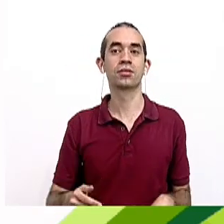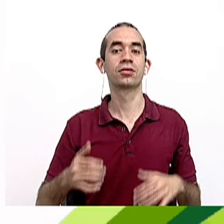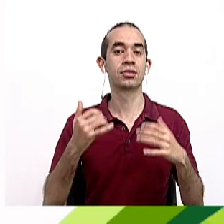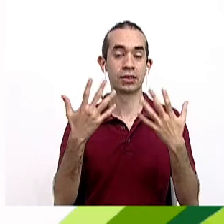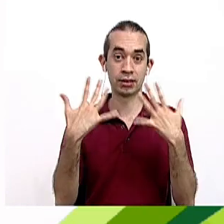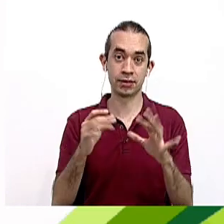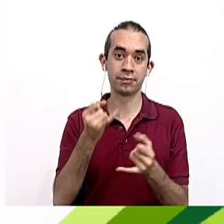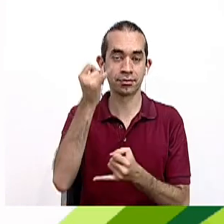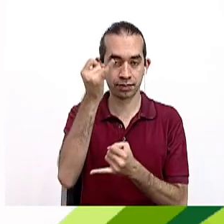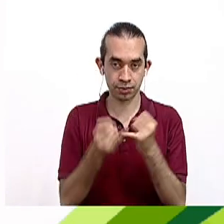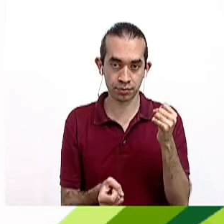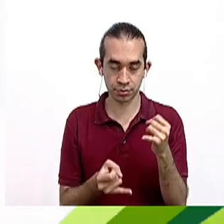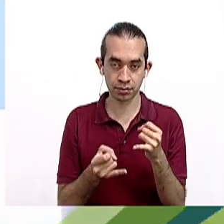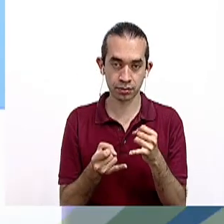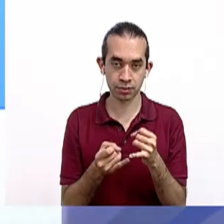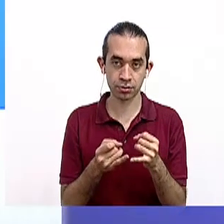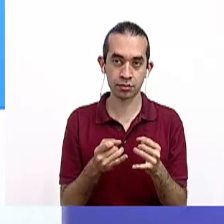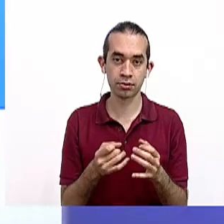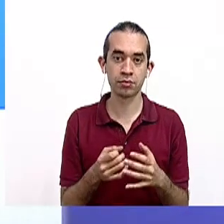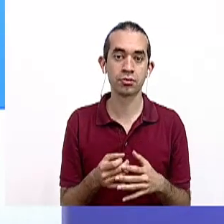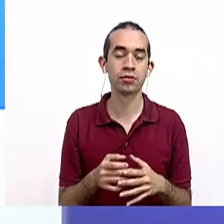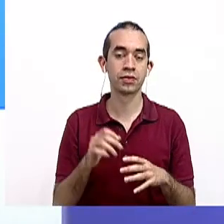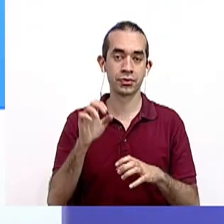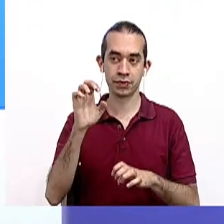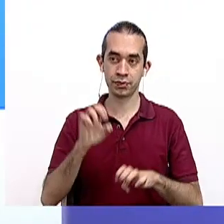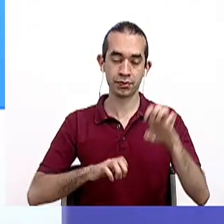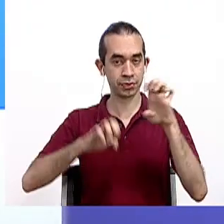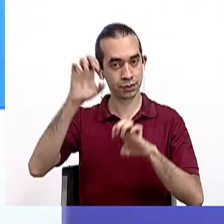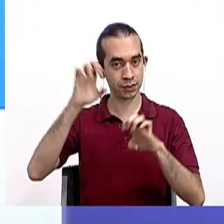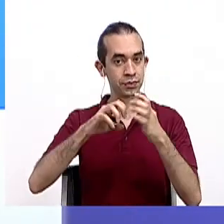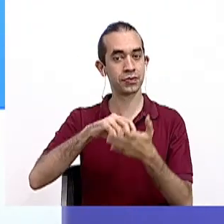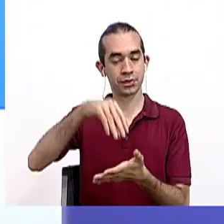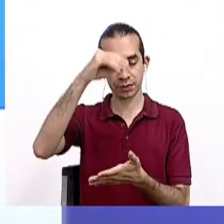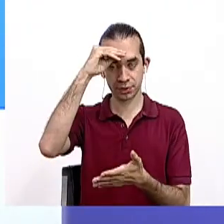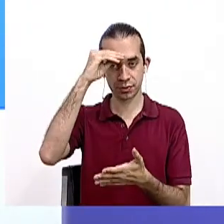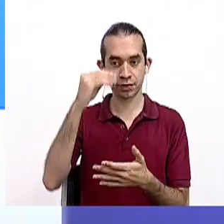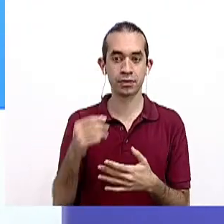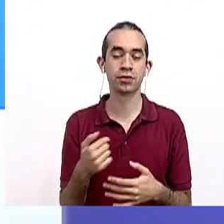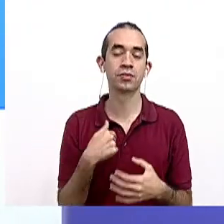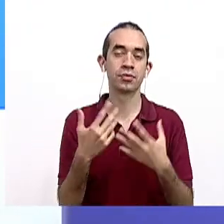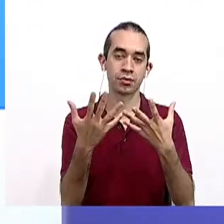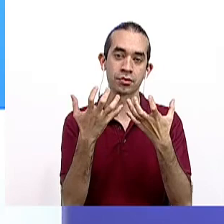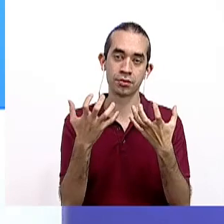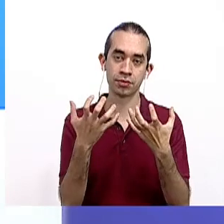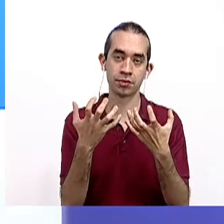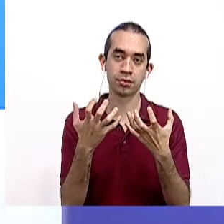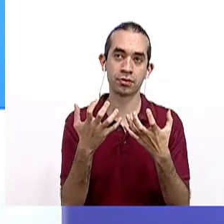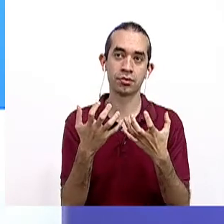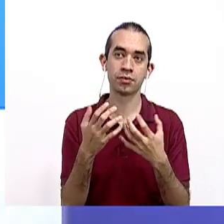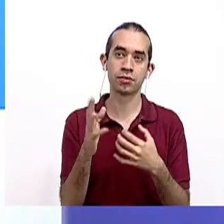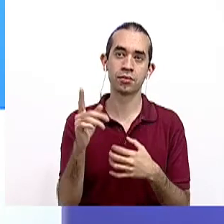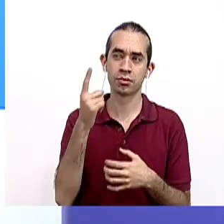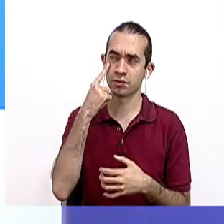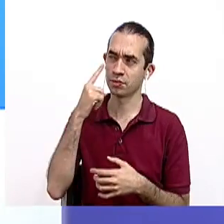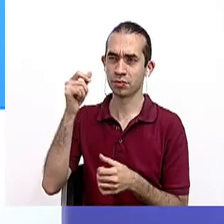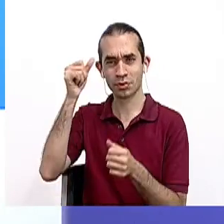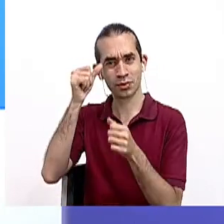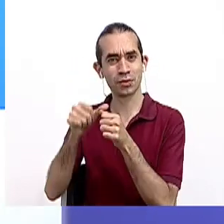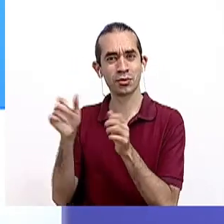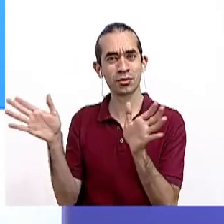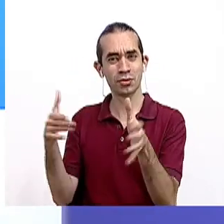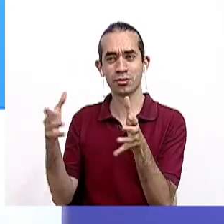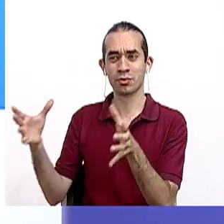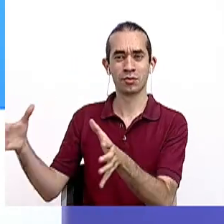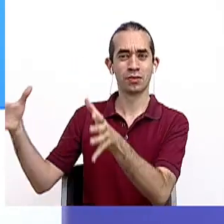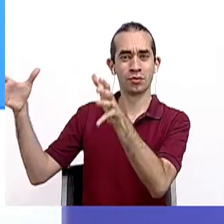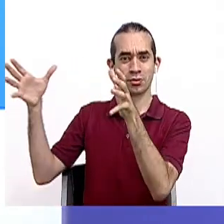have finished with our evaluation of learning, I want to see, because we got this package at the beginning